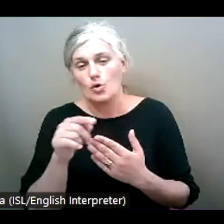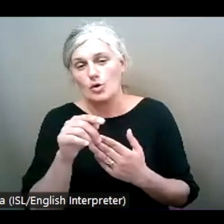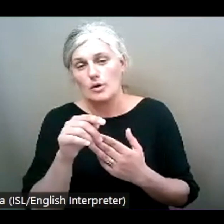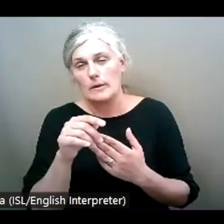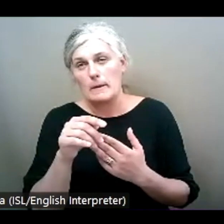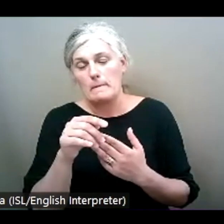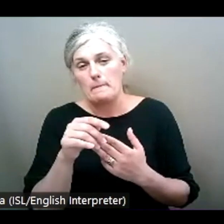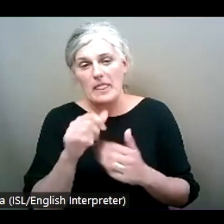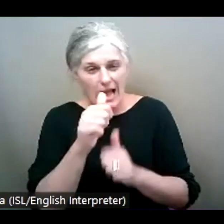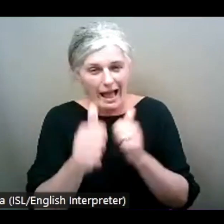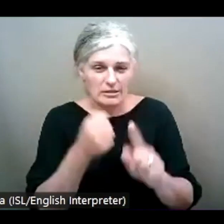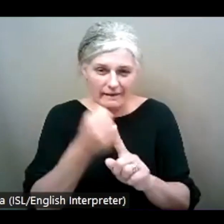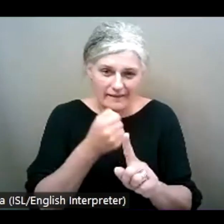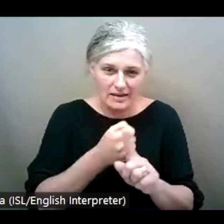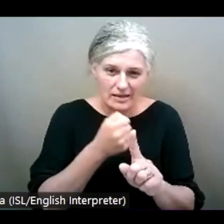young actors,